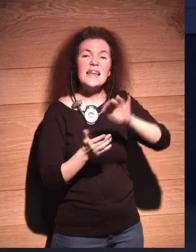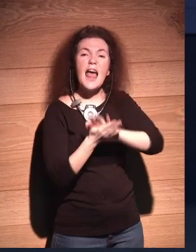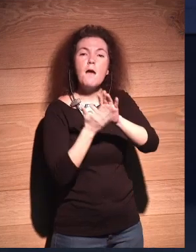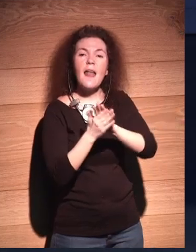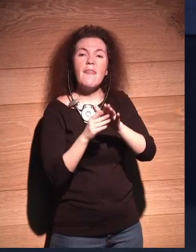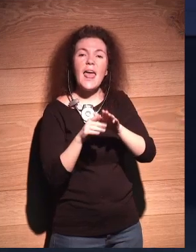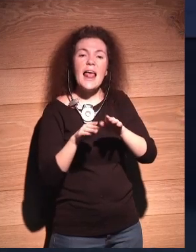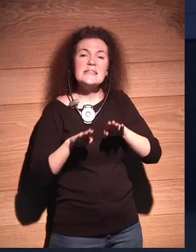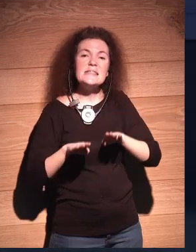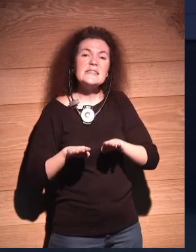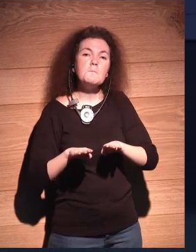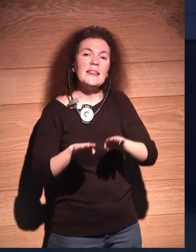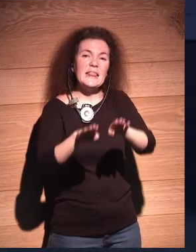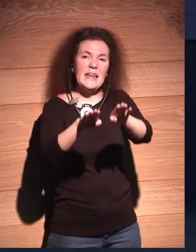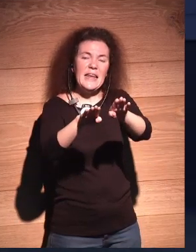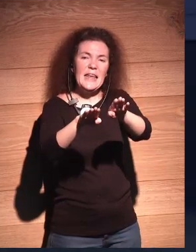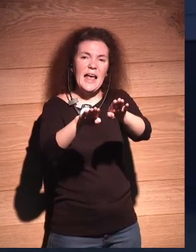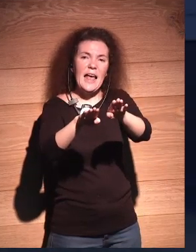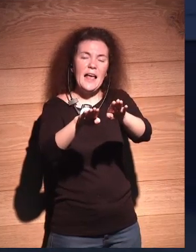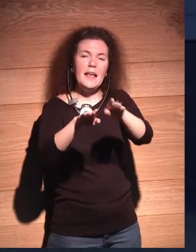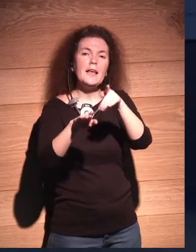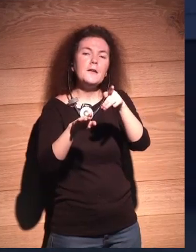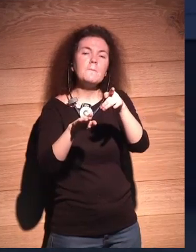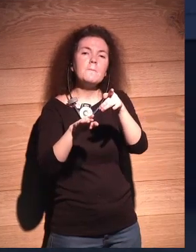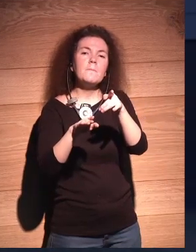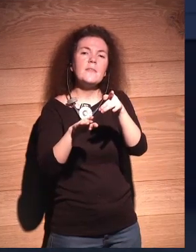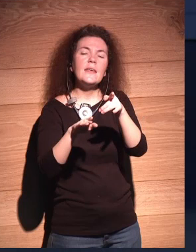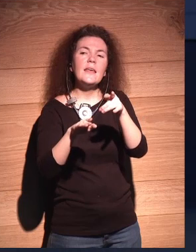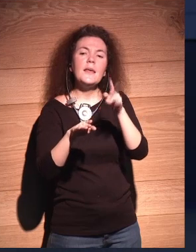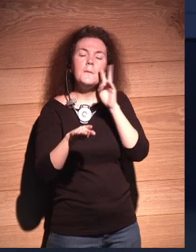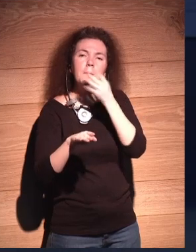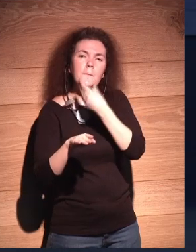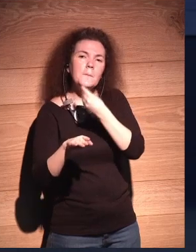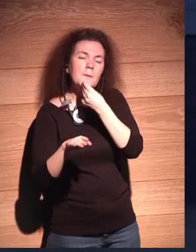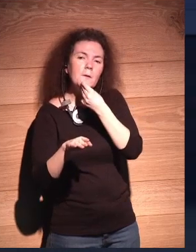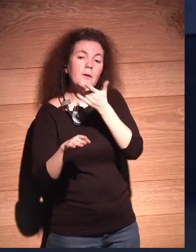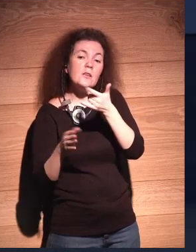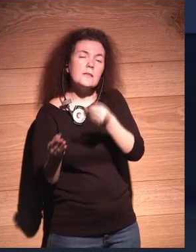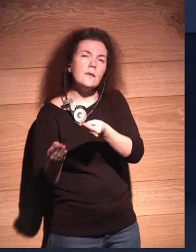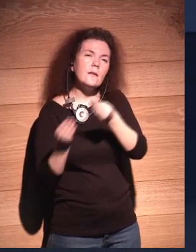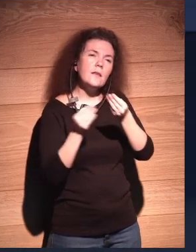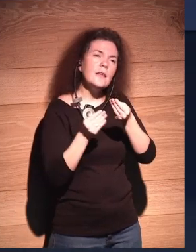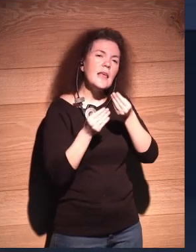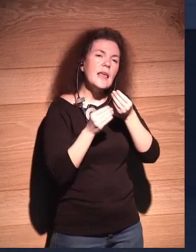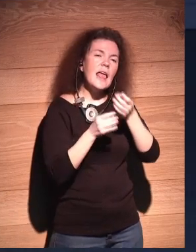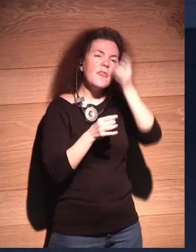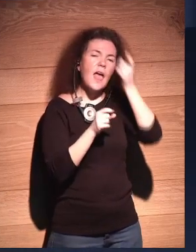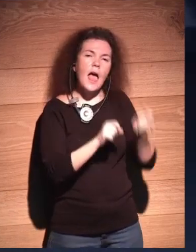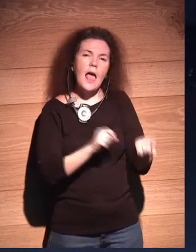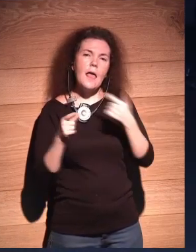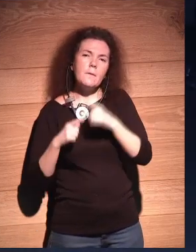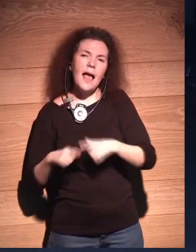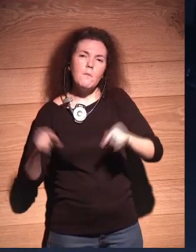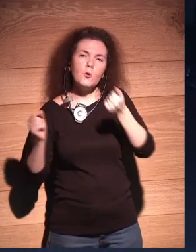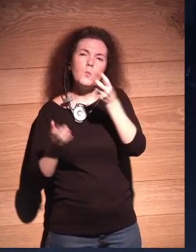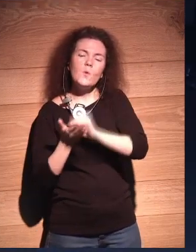you take that idea of symmetry to Japan, for example, and they sometimes don't know what you're talking about. Why does it